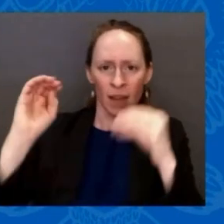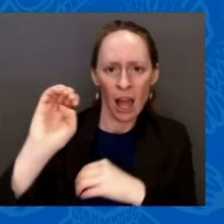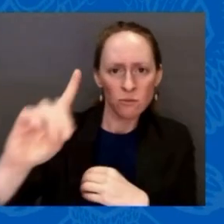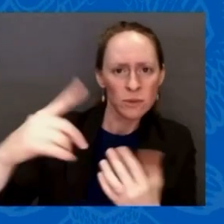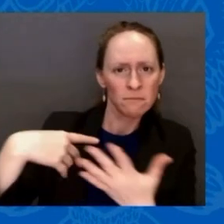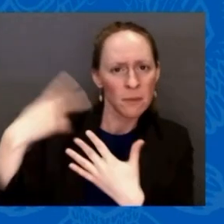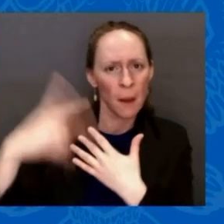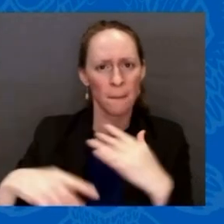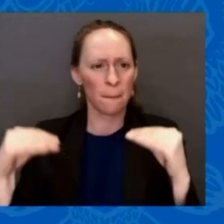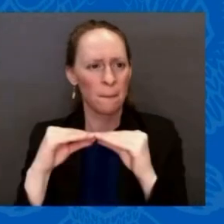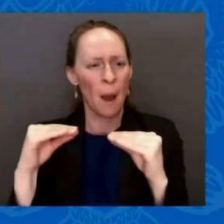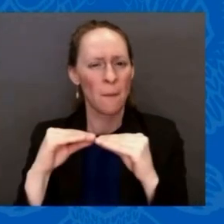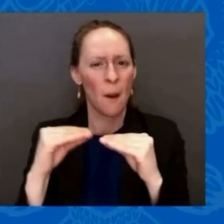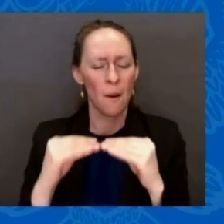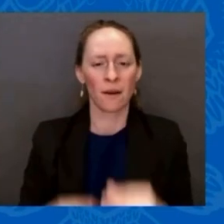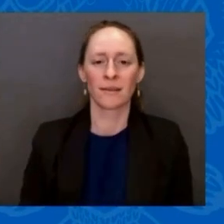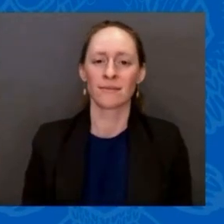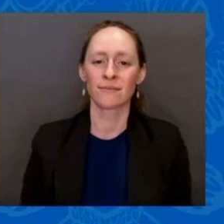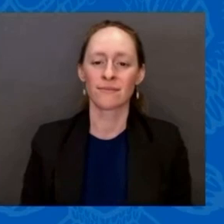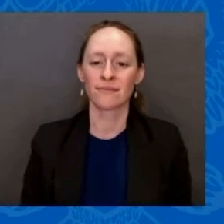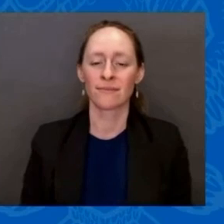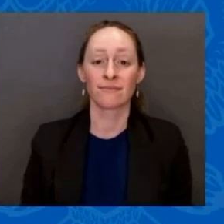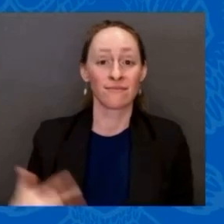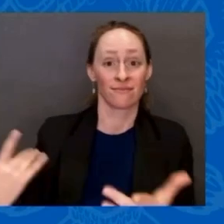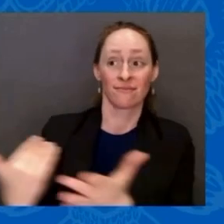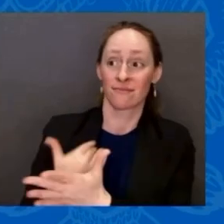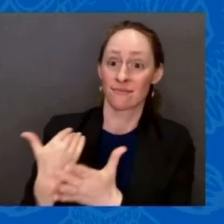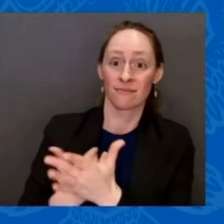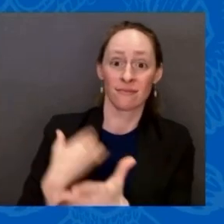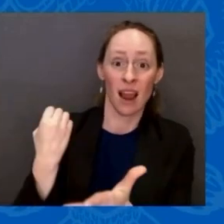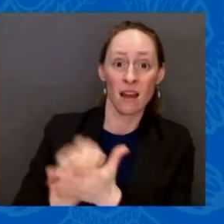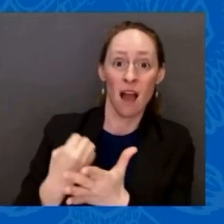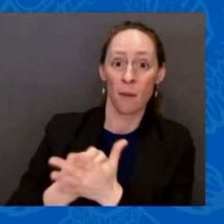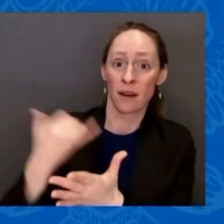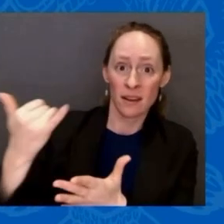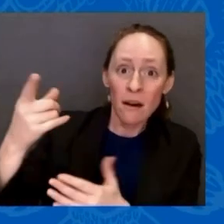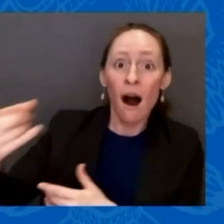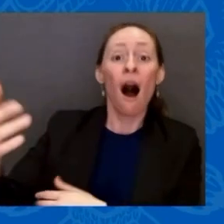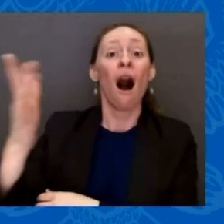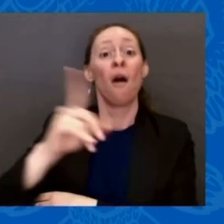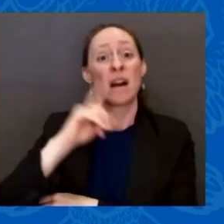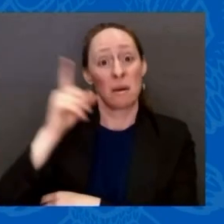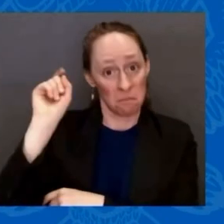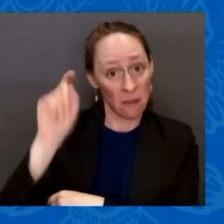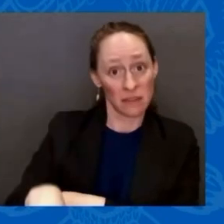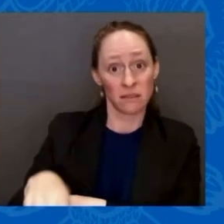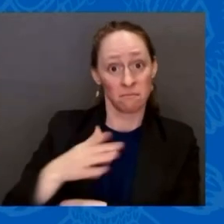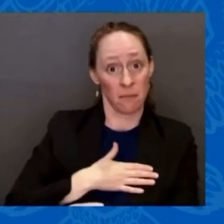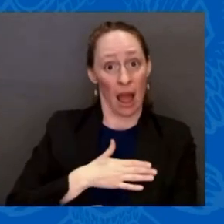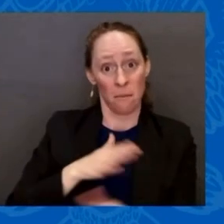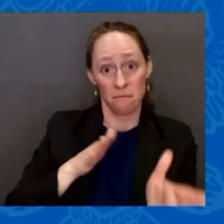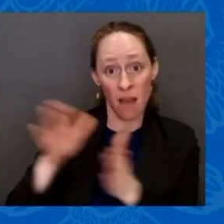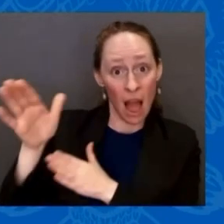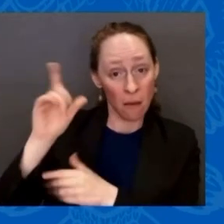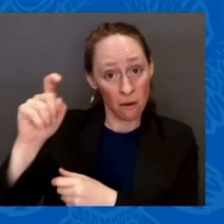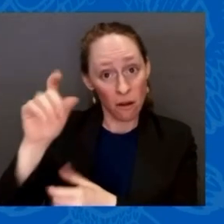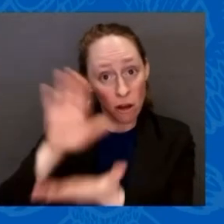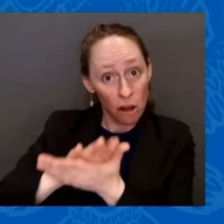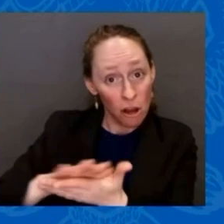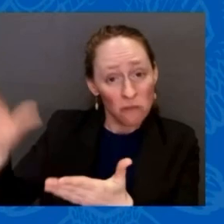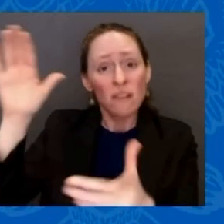need everyone to have a four-year degree. It's great if you can get one. We're trying to make it easier for you to get one. But you don't need it to get a good-paying job